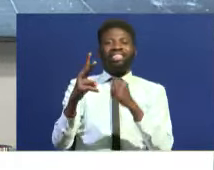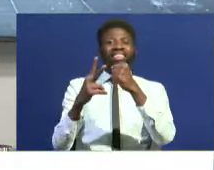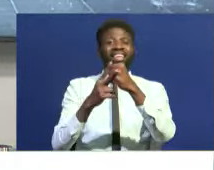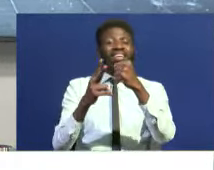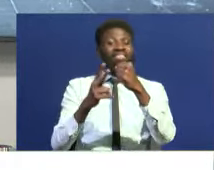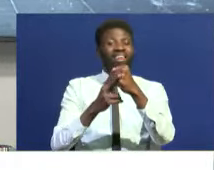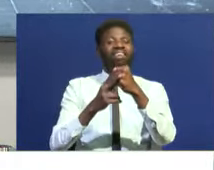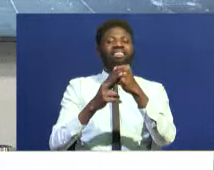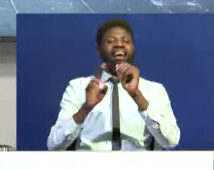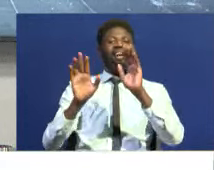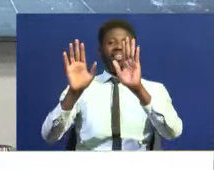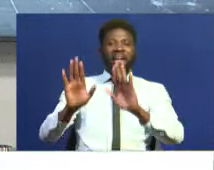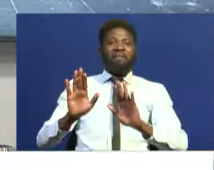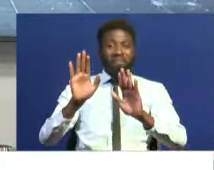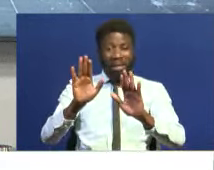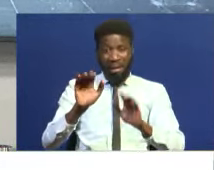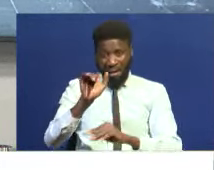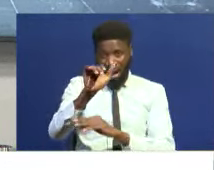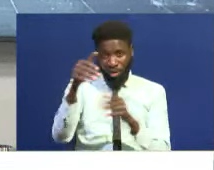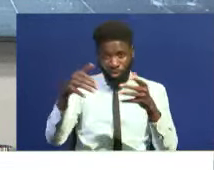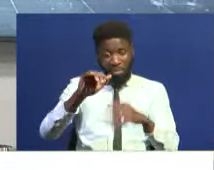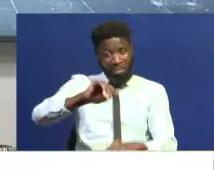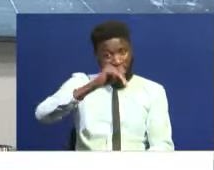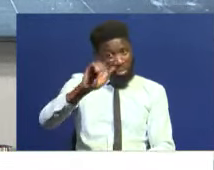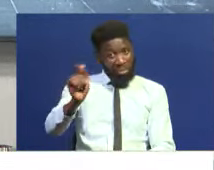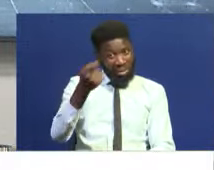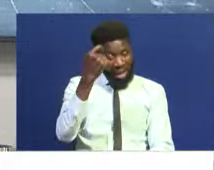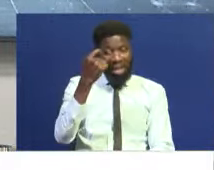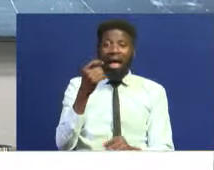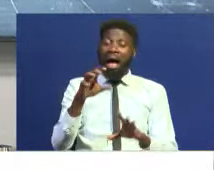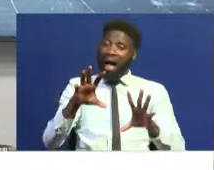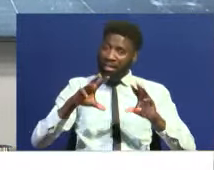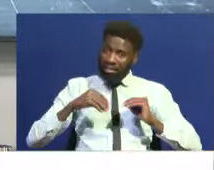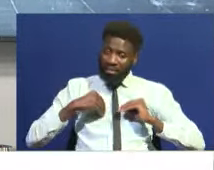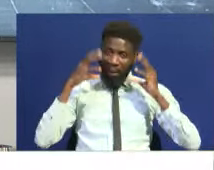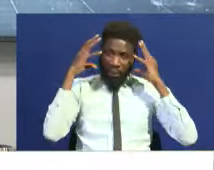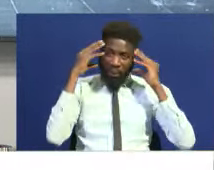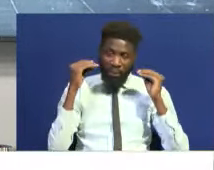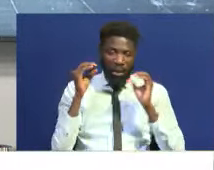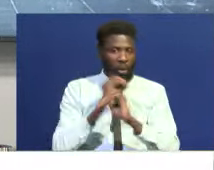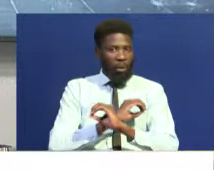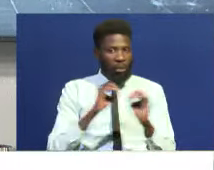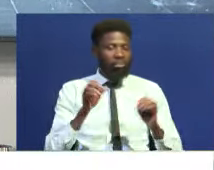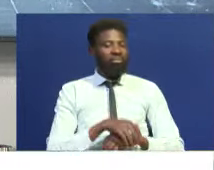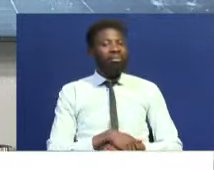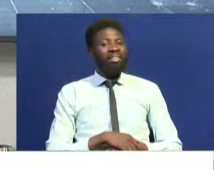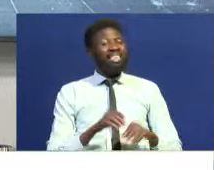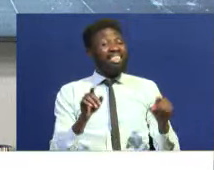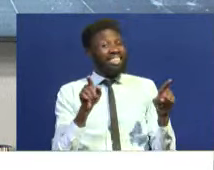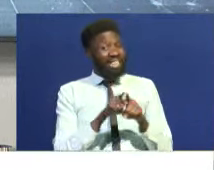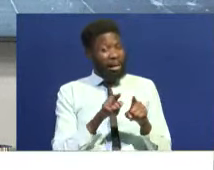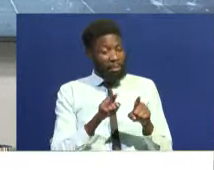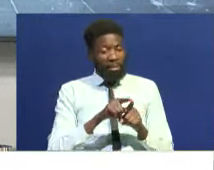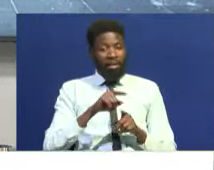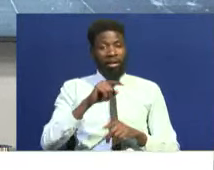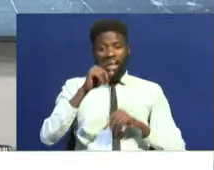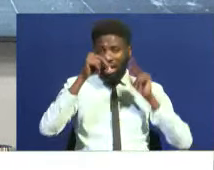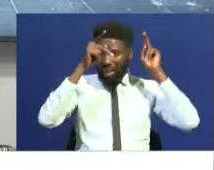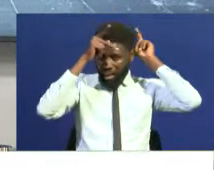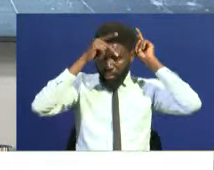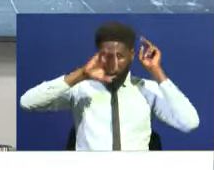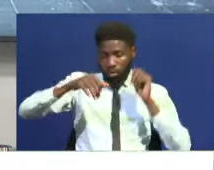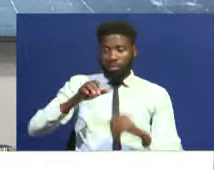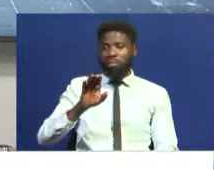to fall for. In Kakamega County, Governor Fernandez Barraza now wants the Orange Democratic Movement, ODM, party to refrain